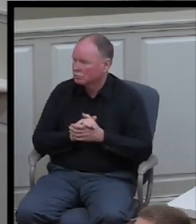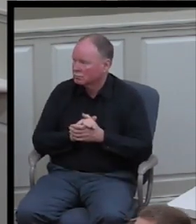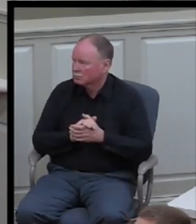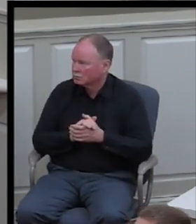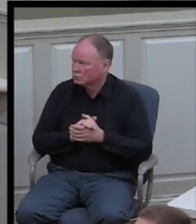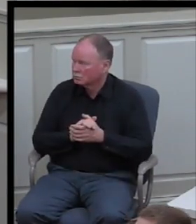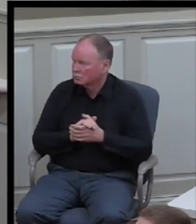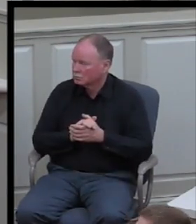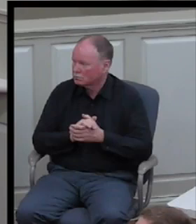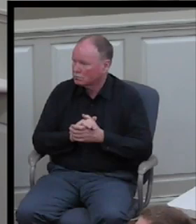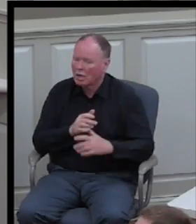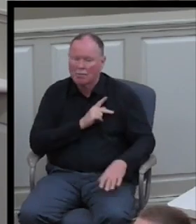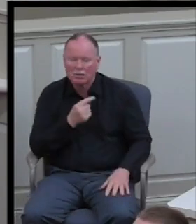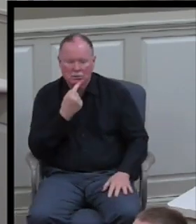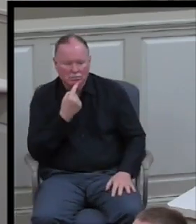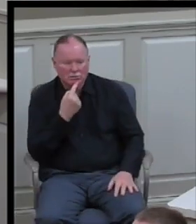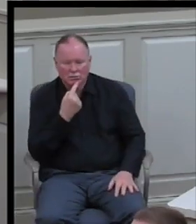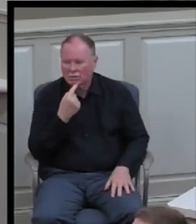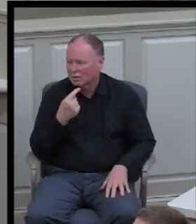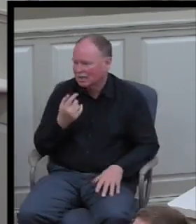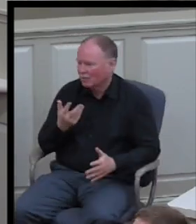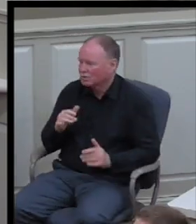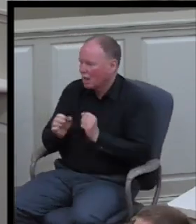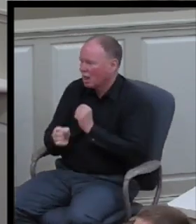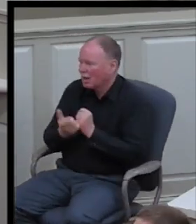it. Thanks, sir. That was more for the paper.